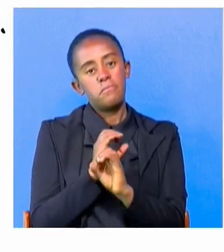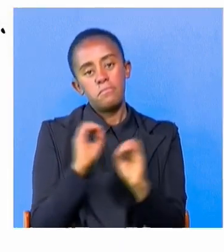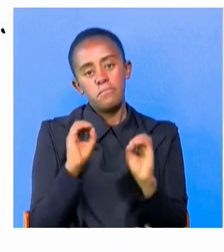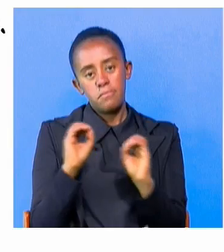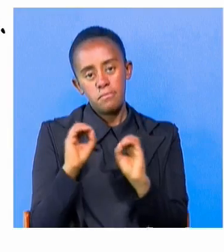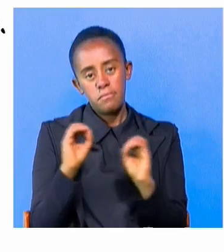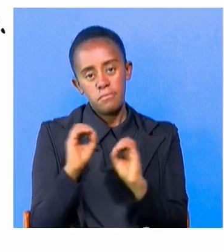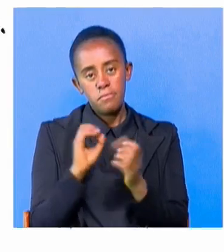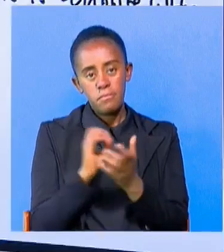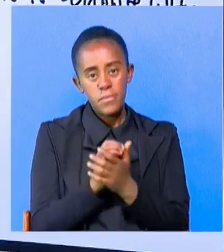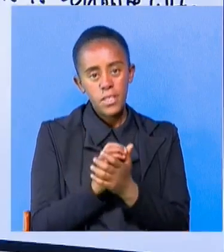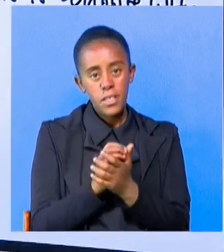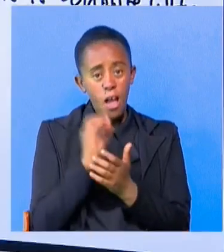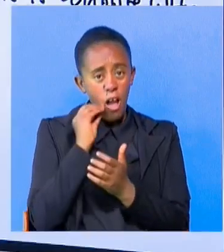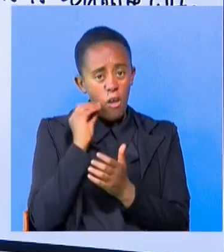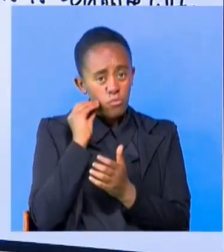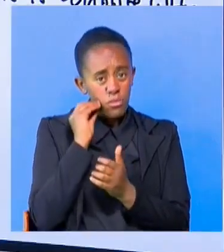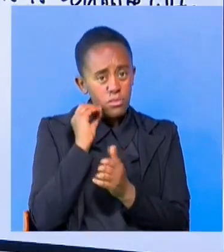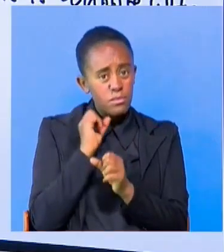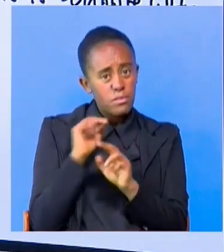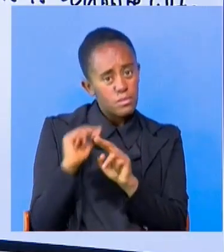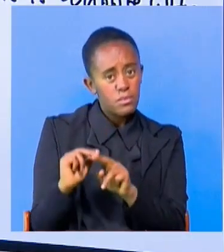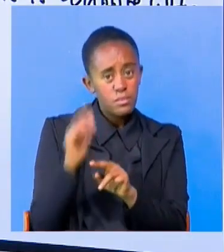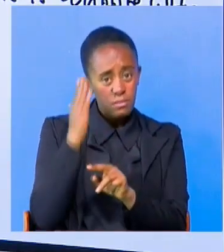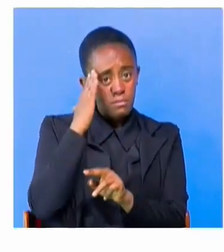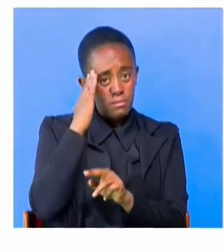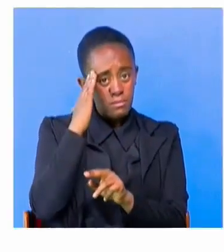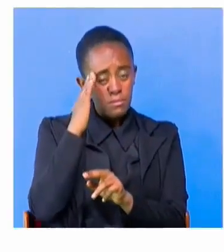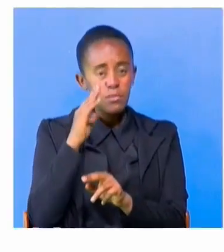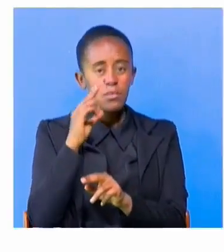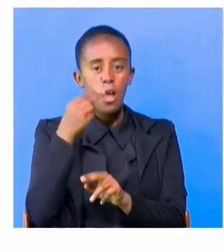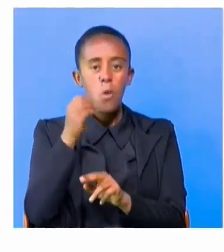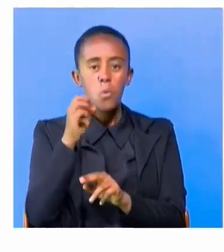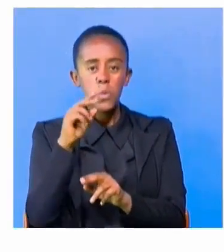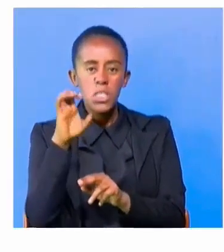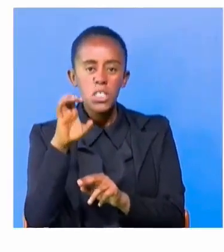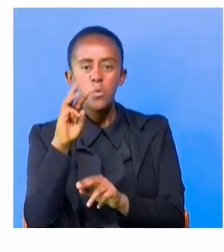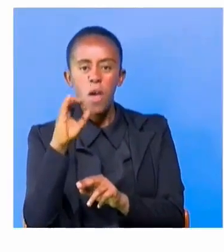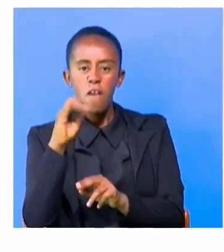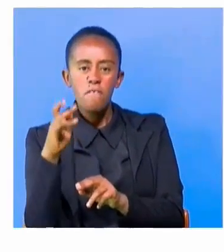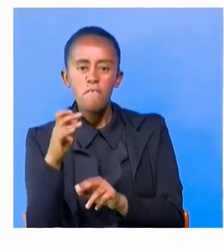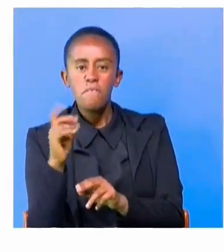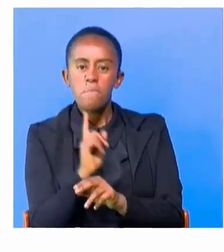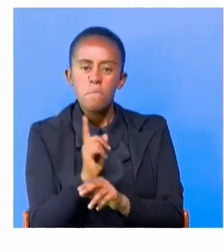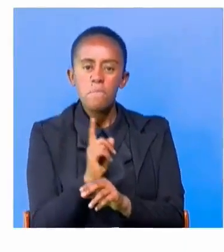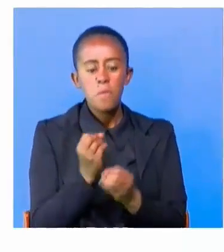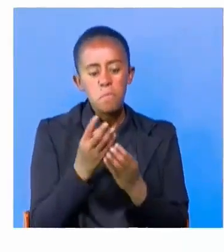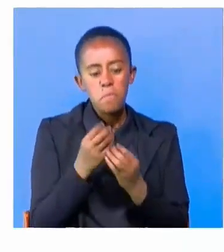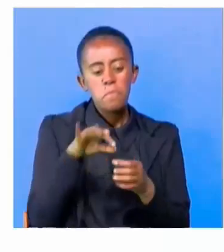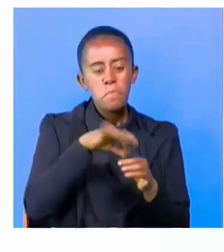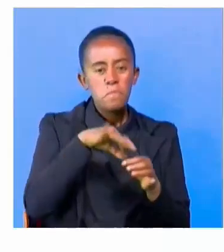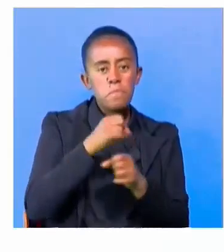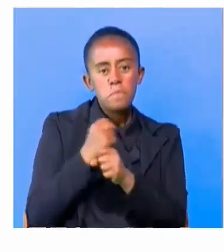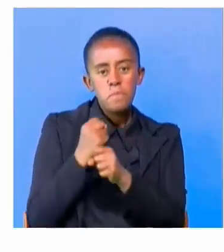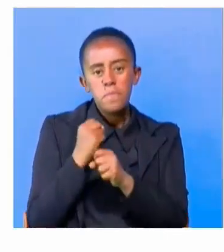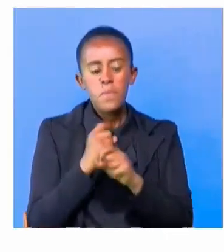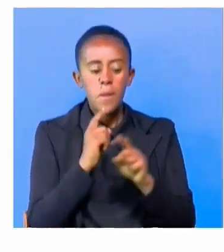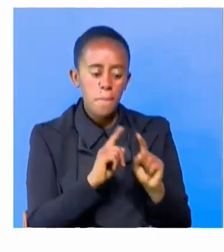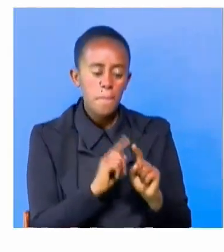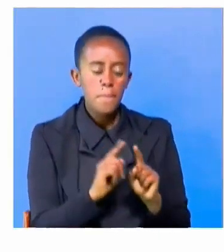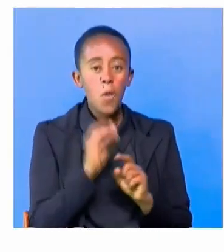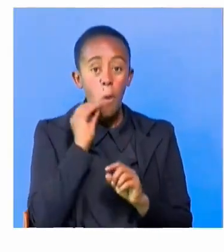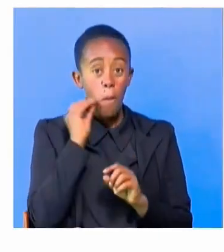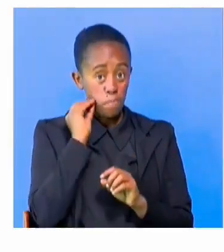You know what housewife means? A housewife means simply your mom is doing a lot of courses or activities in your